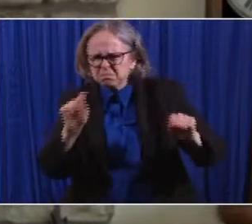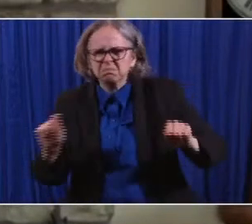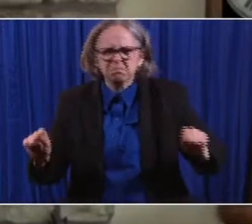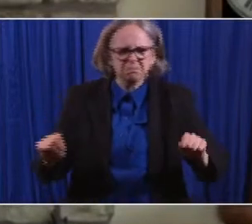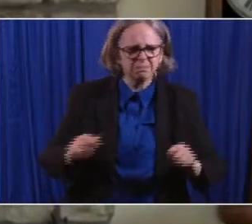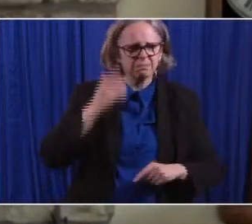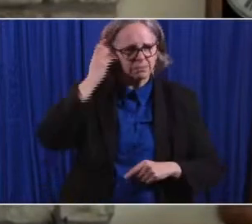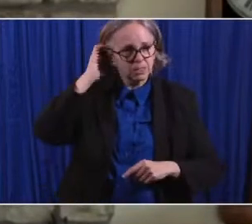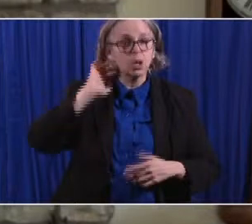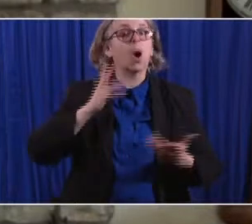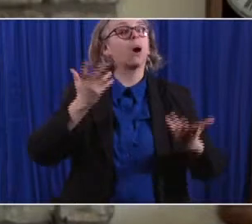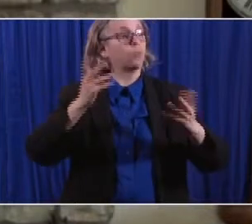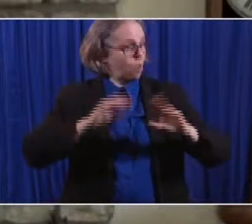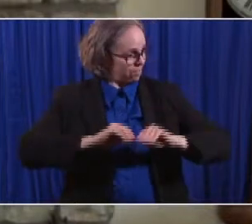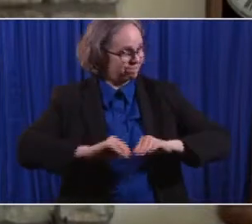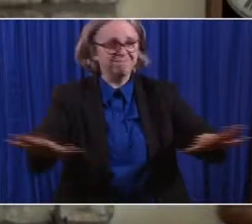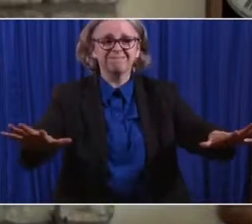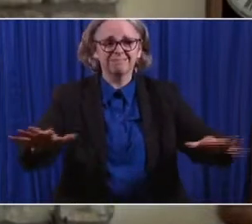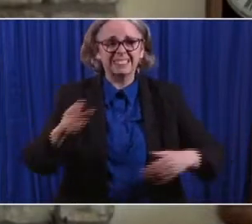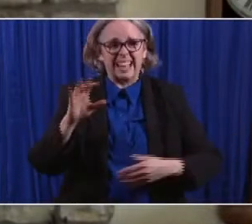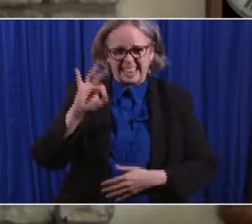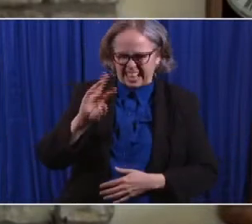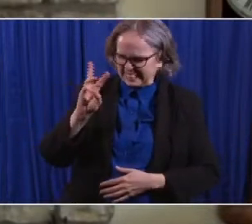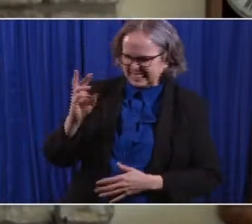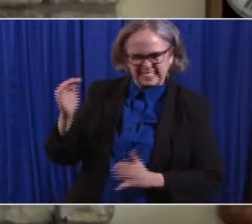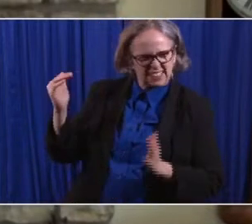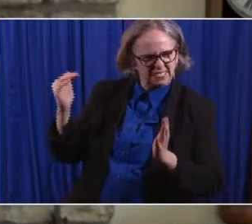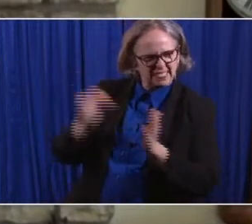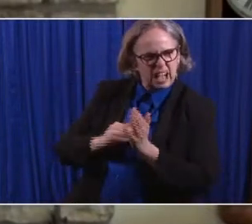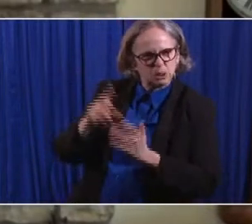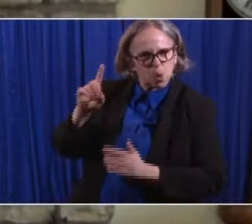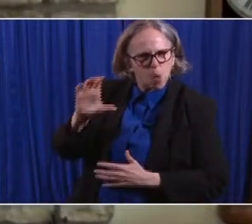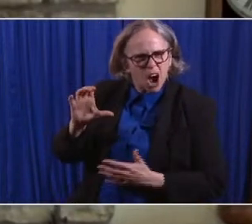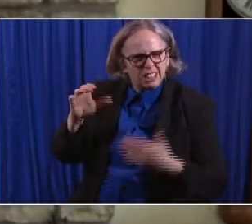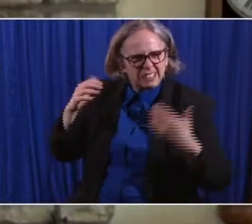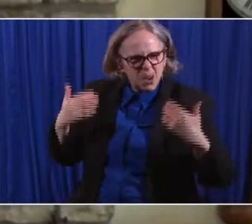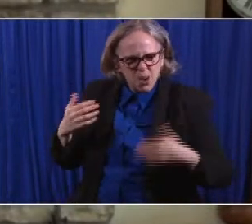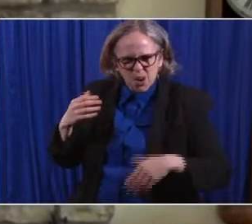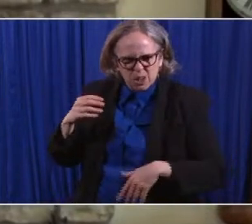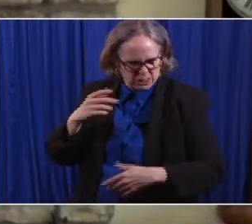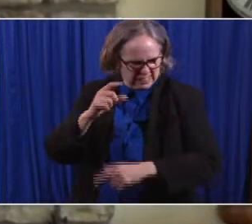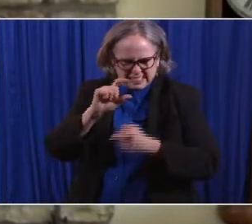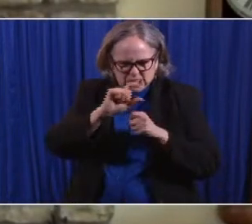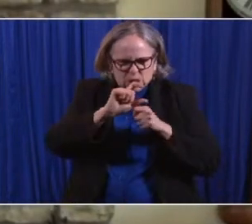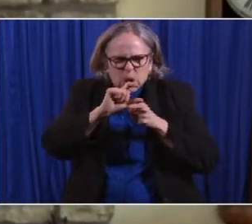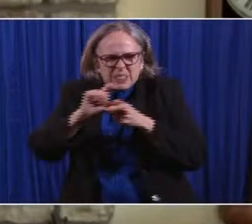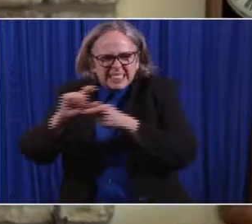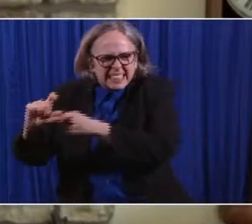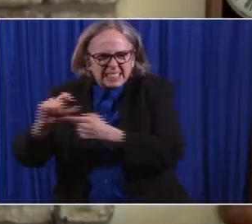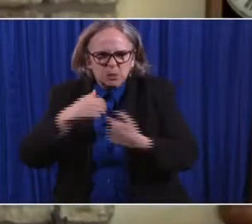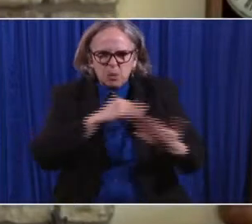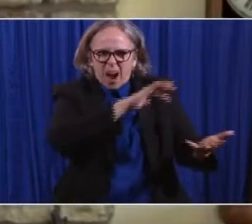said, 96,100 doses. It's going out around the state of Ohio.